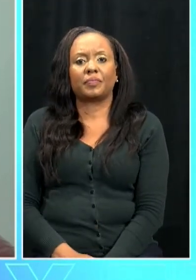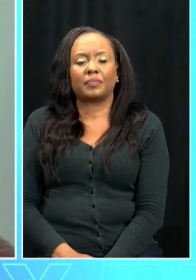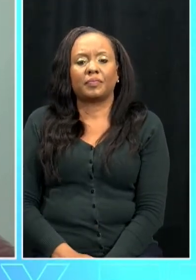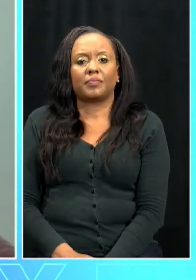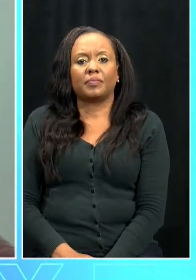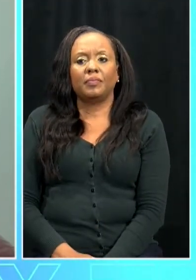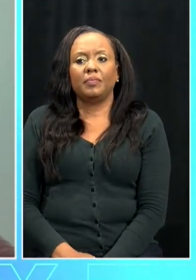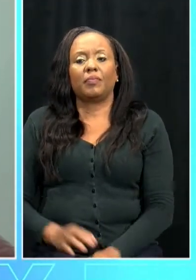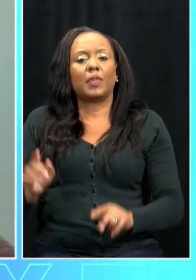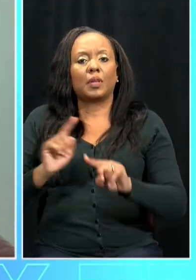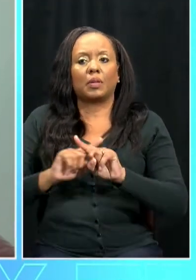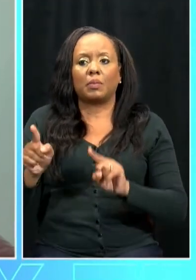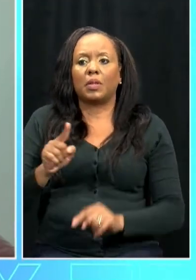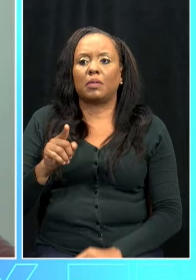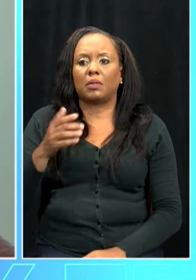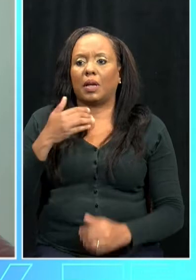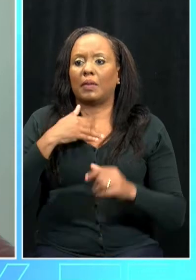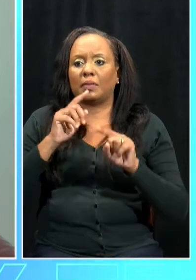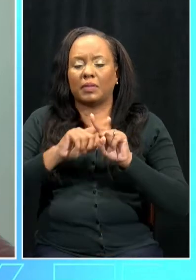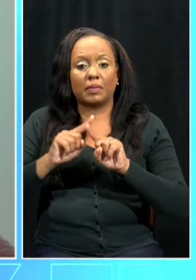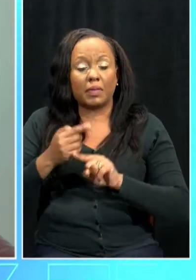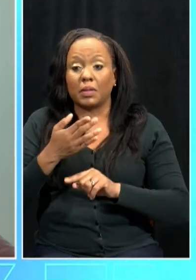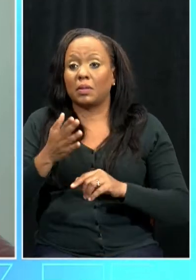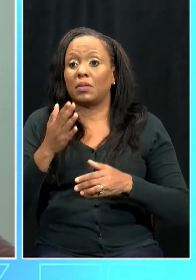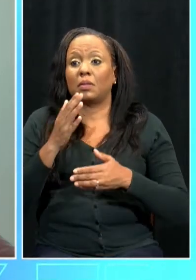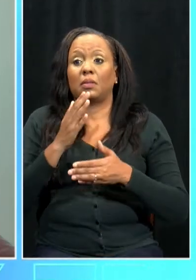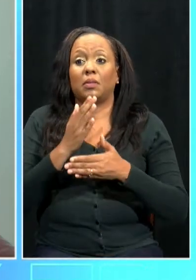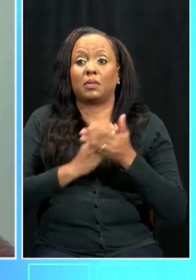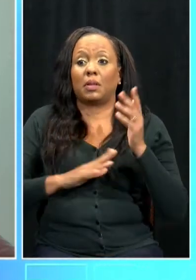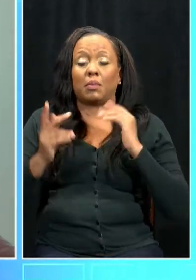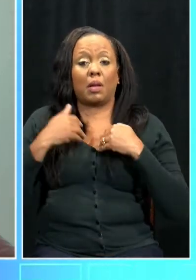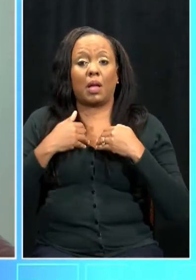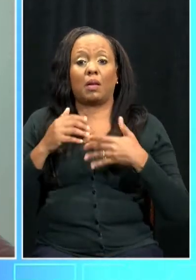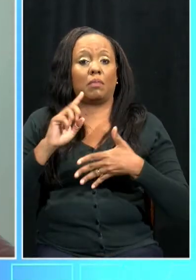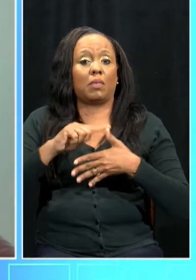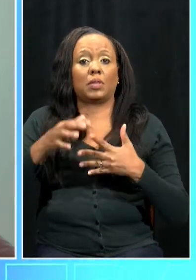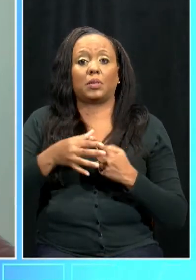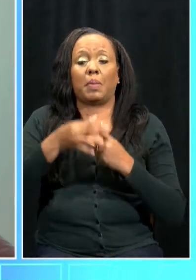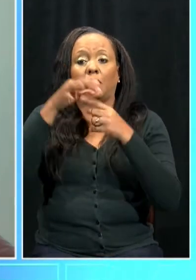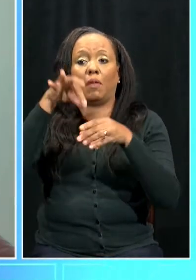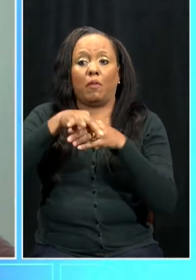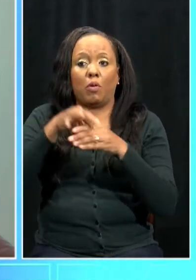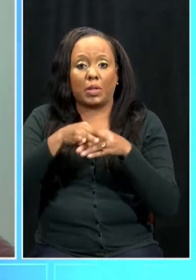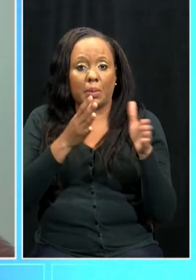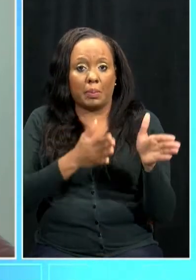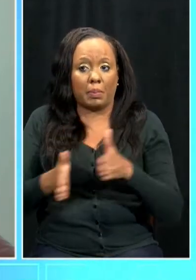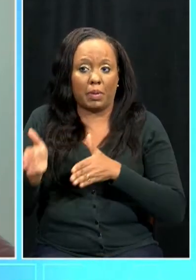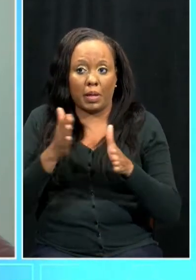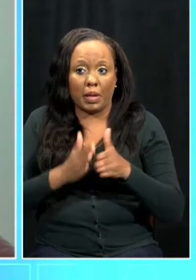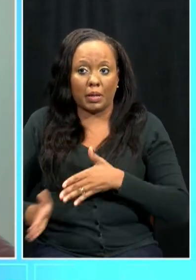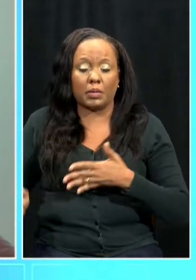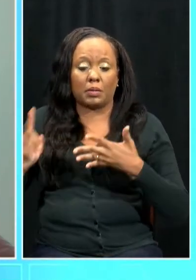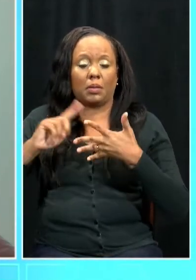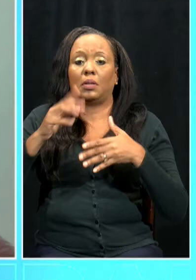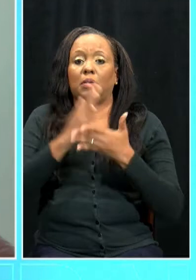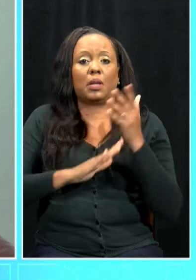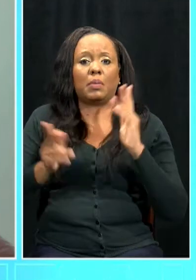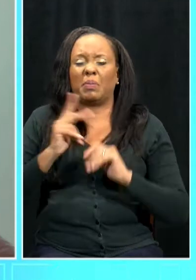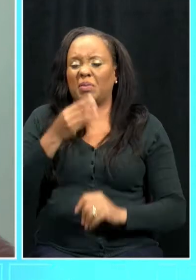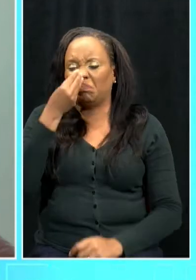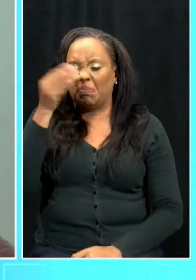and we can look at these categories. Some people put special voting arrangements in place. Some people downplayed COVID.